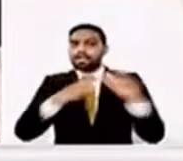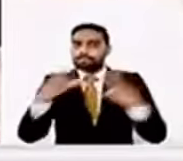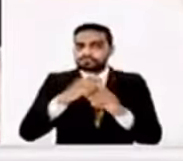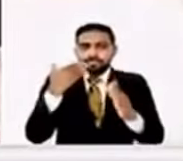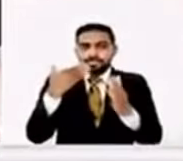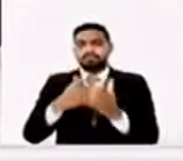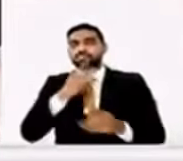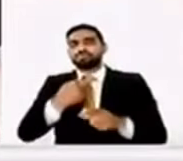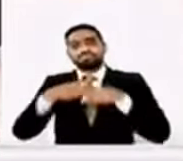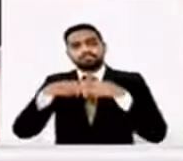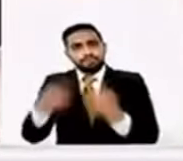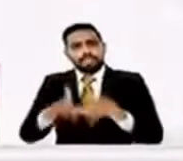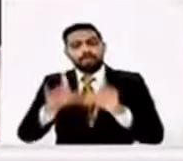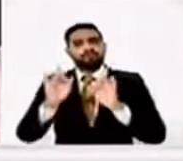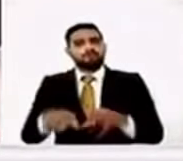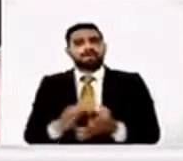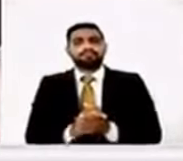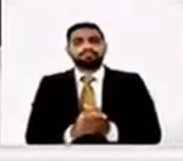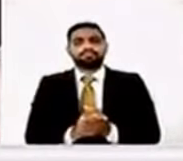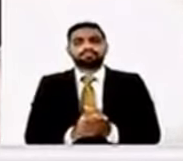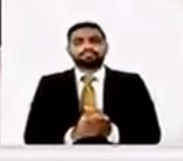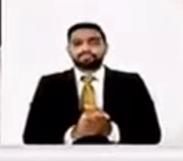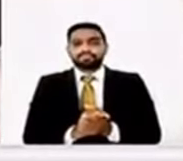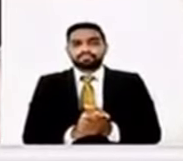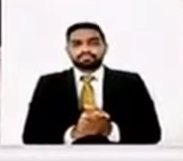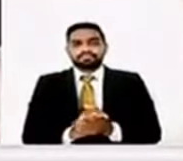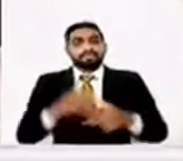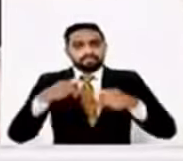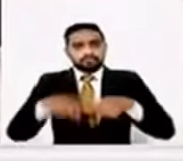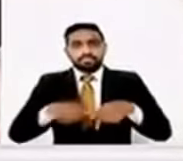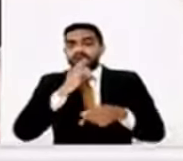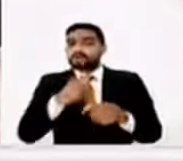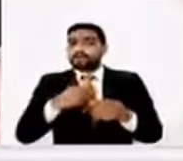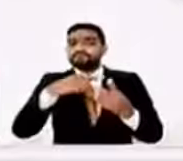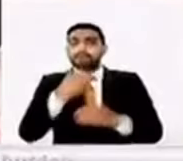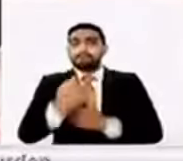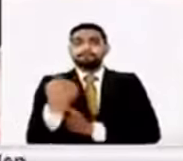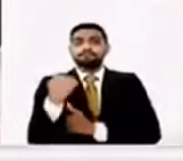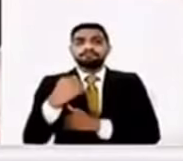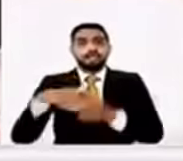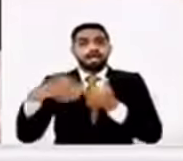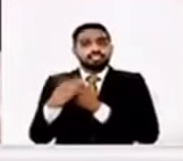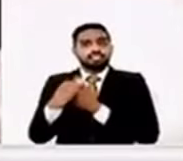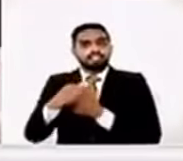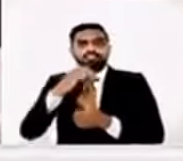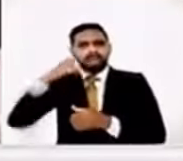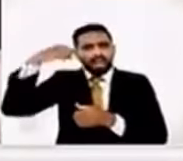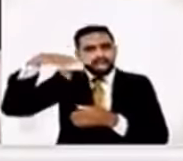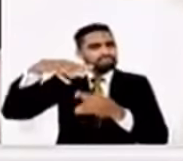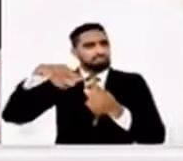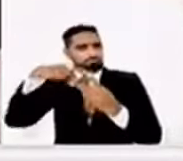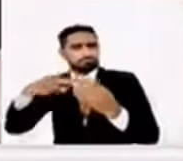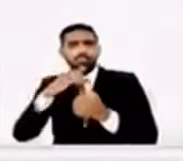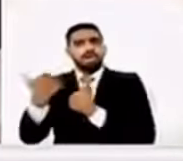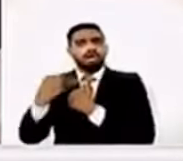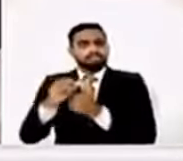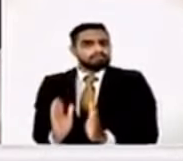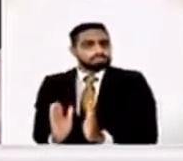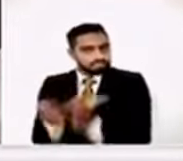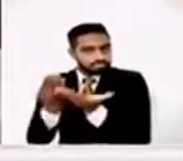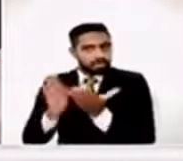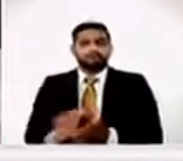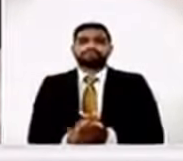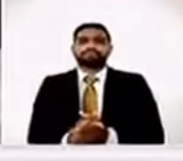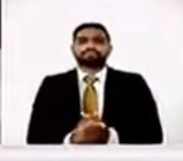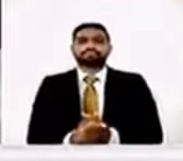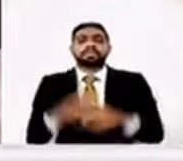including improving the capacity of renewable energy and reforms in the finance and capital markets. Accordingly, the planned annual